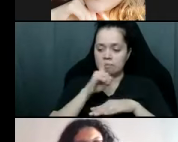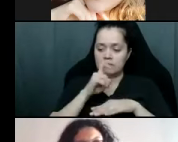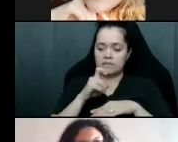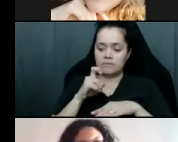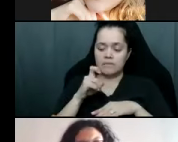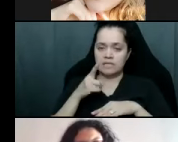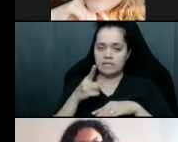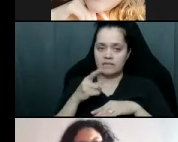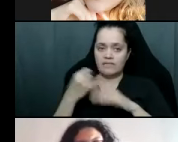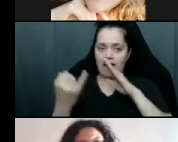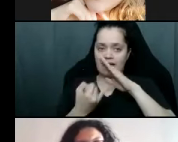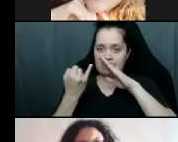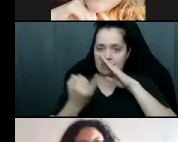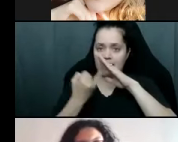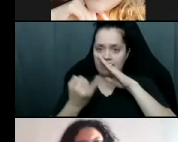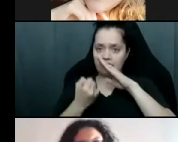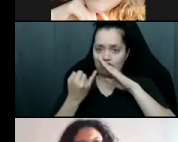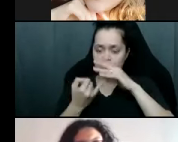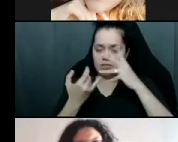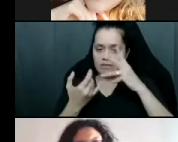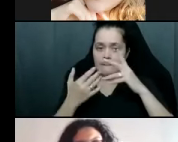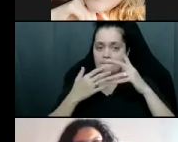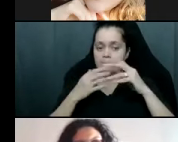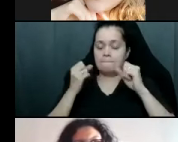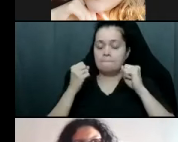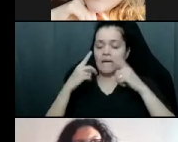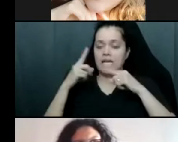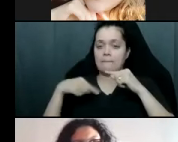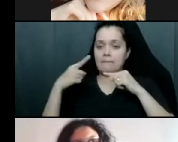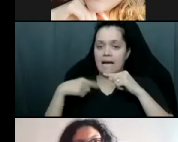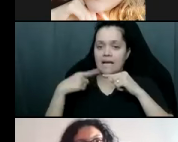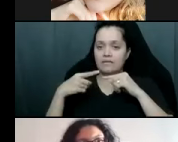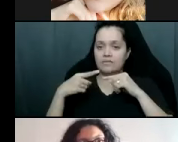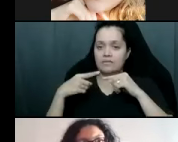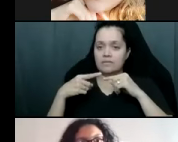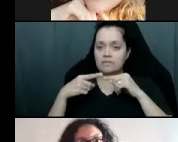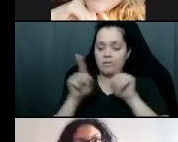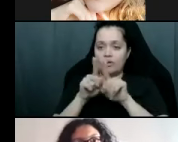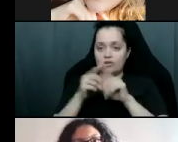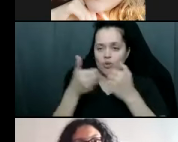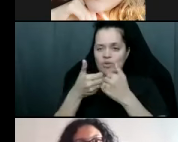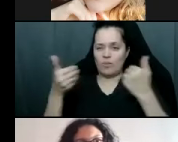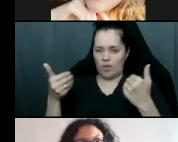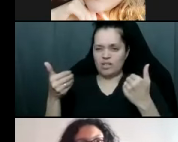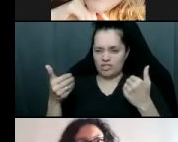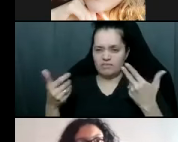because of isolation, miles, but also separation.